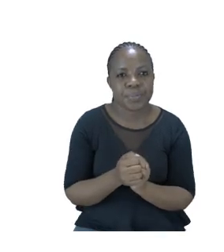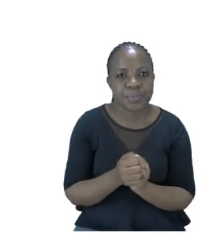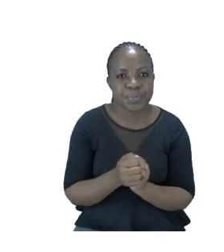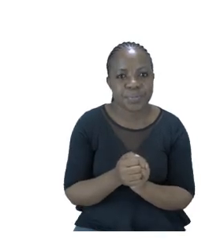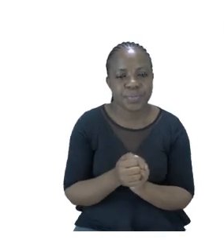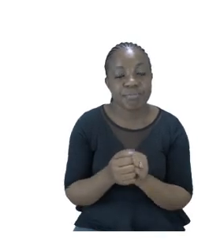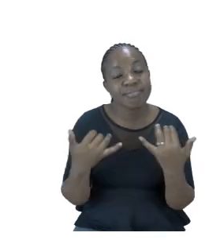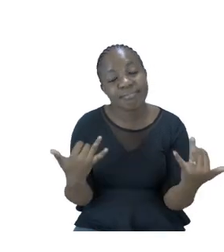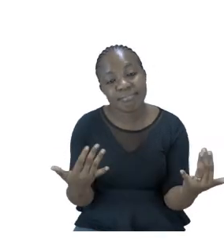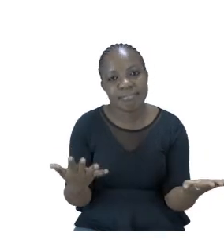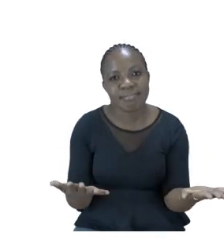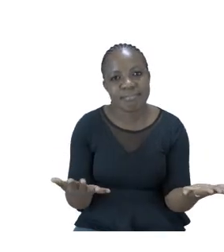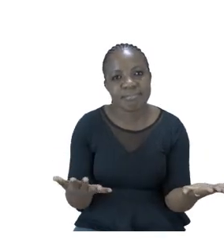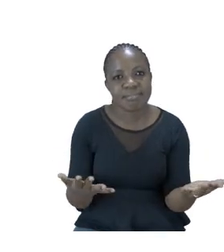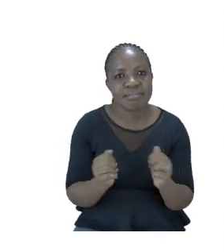Now, it says,